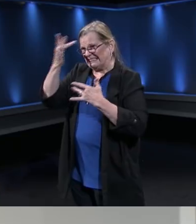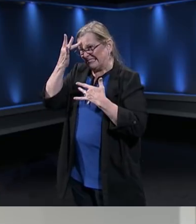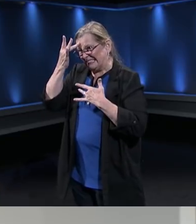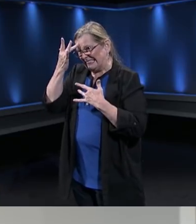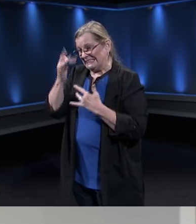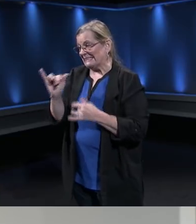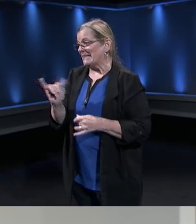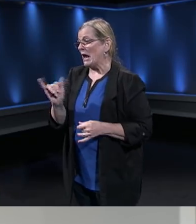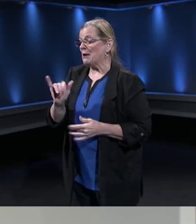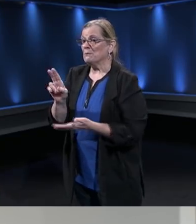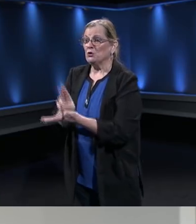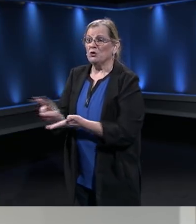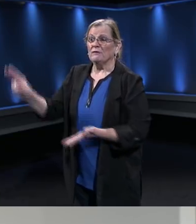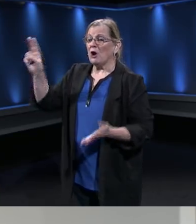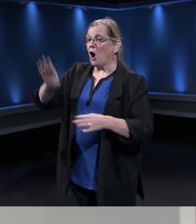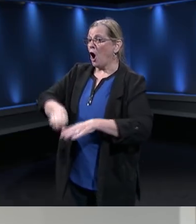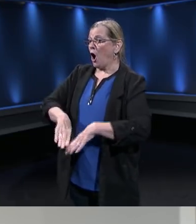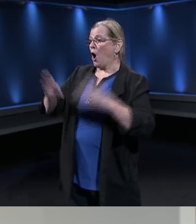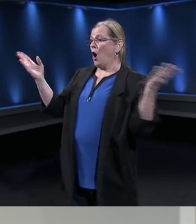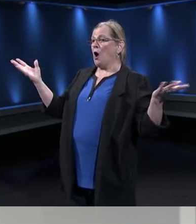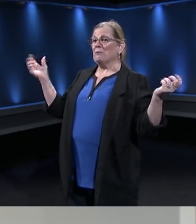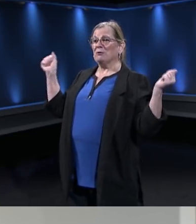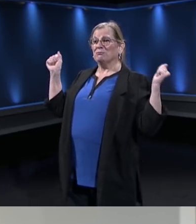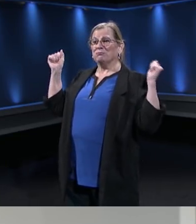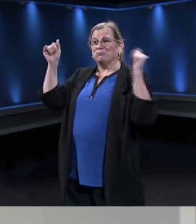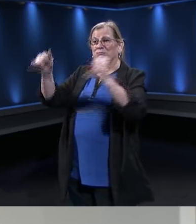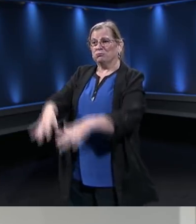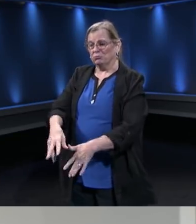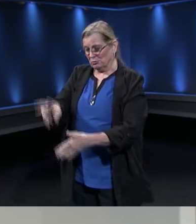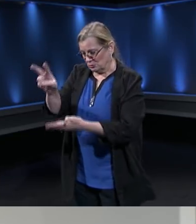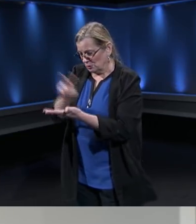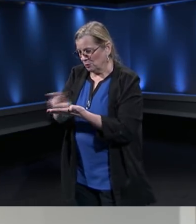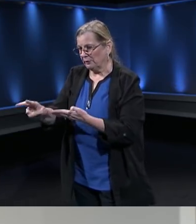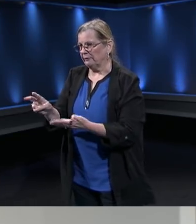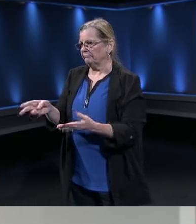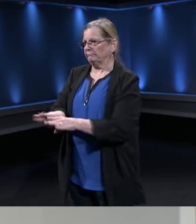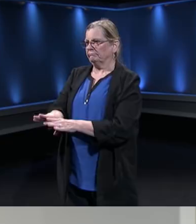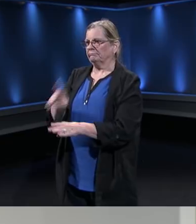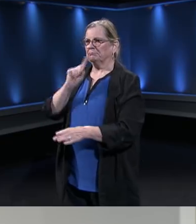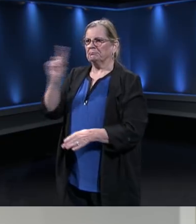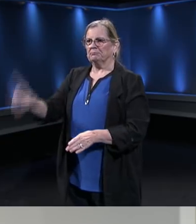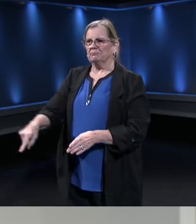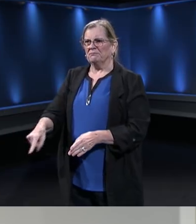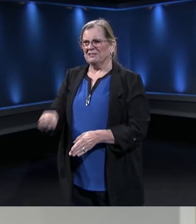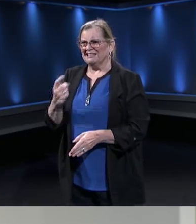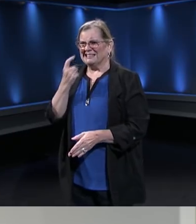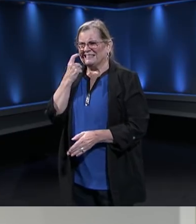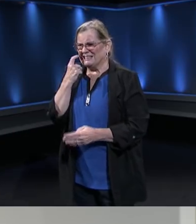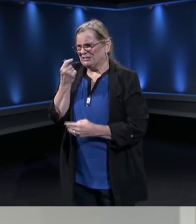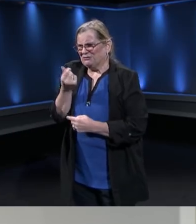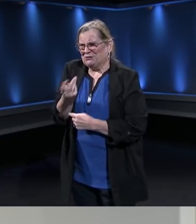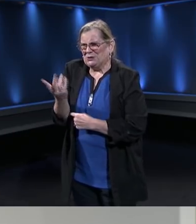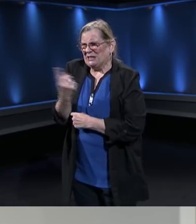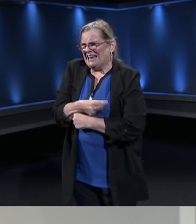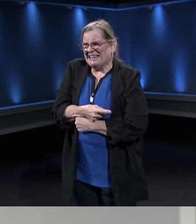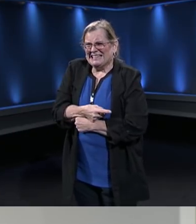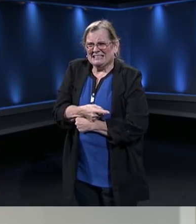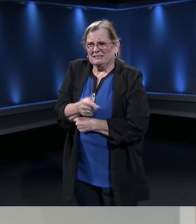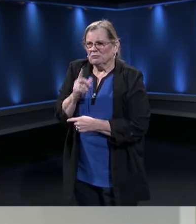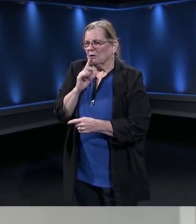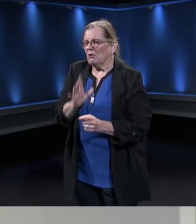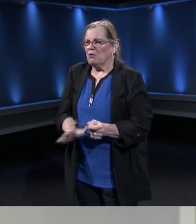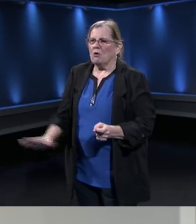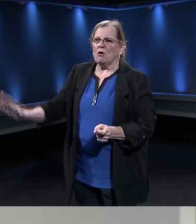are deciding to close. Day after day, in just the last few days, districts across